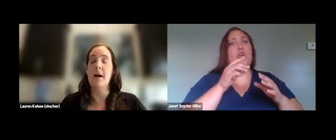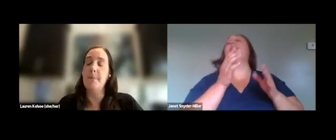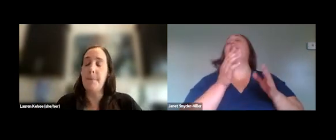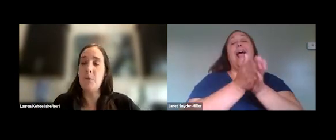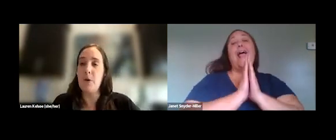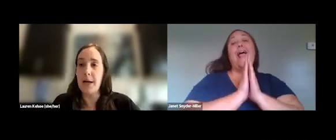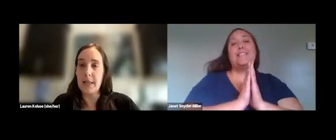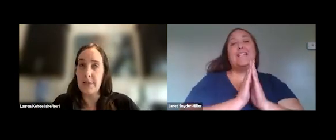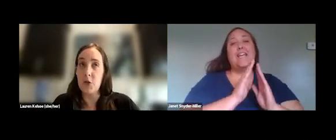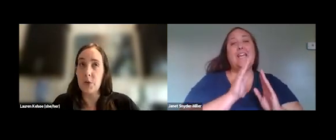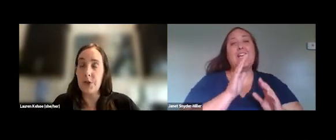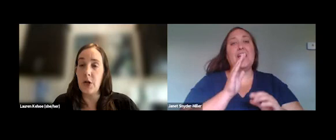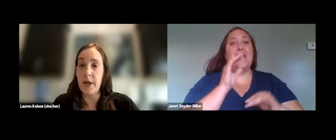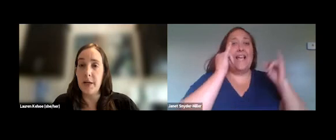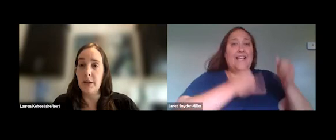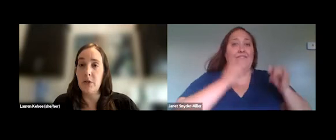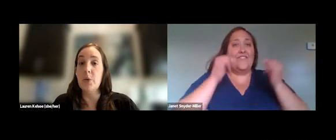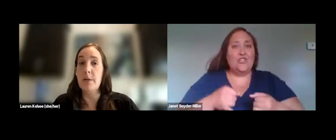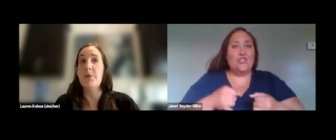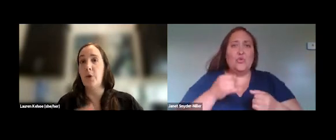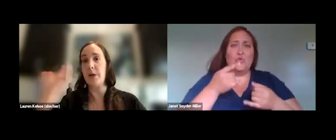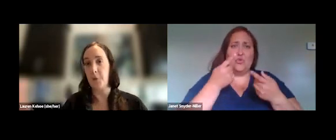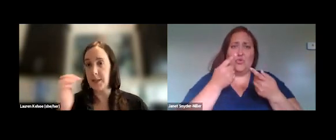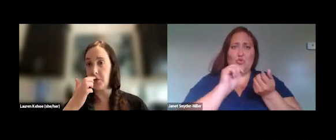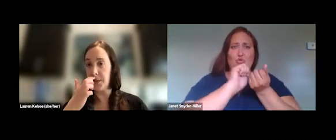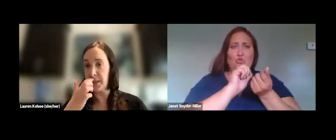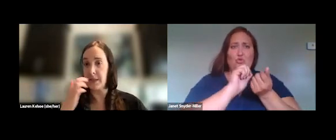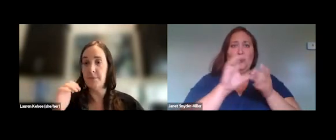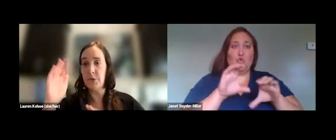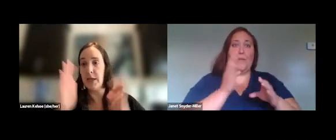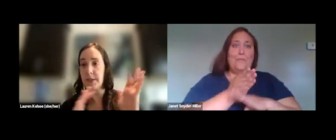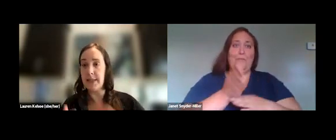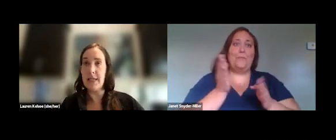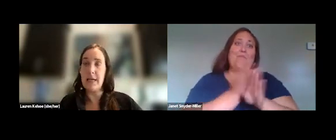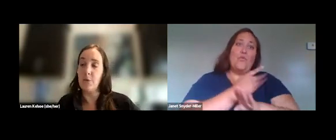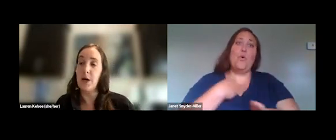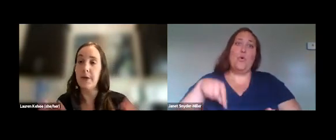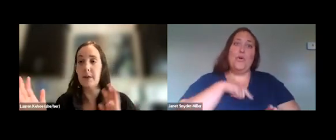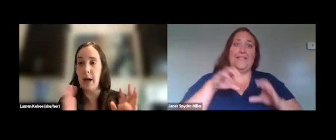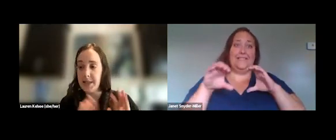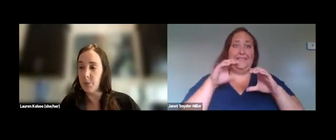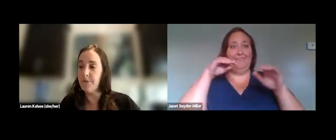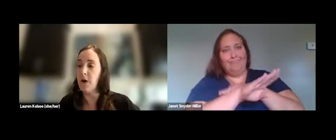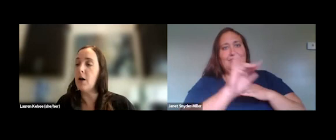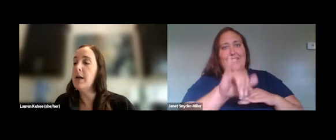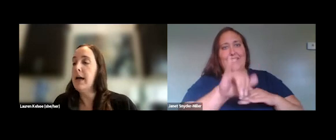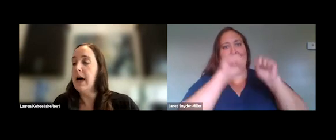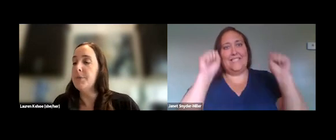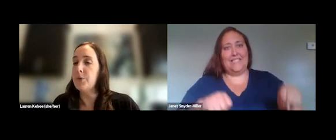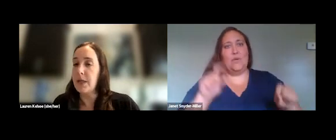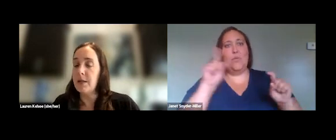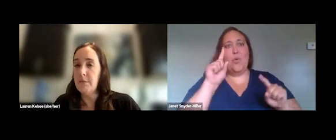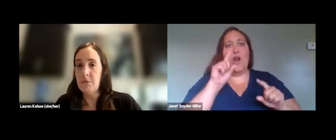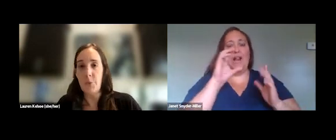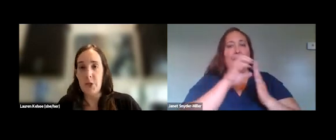asking individuals to go in and do it before we forced it through the system, so they could see kind of where the content would fall.